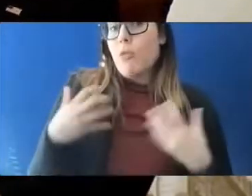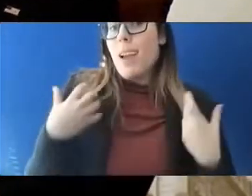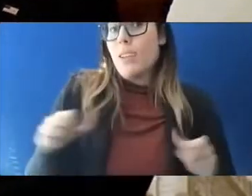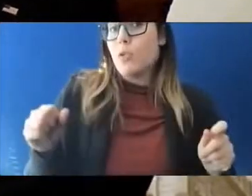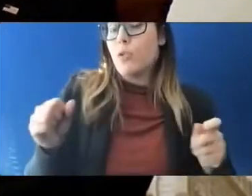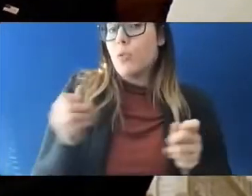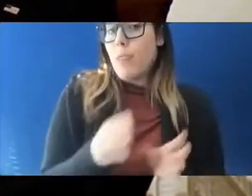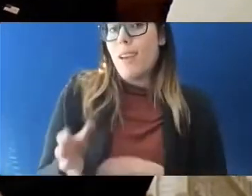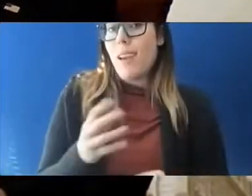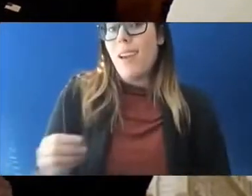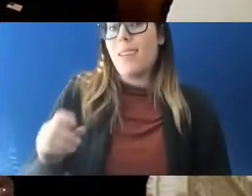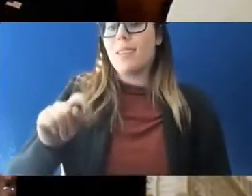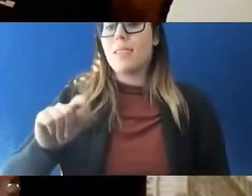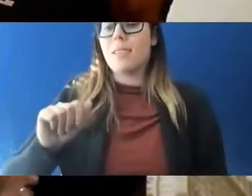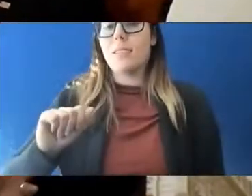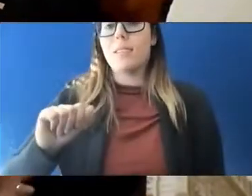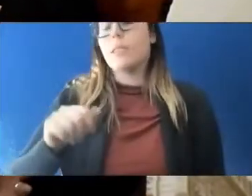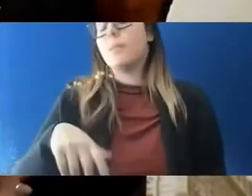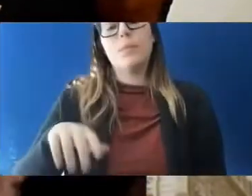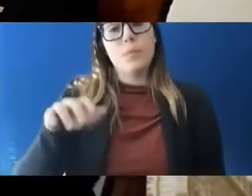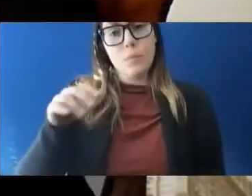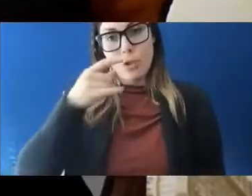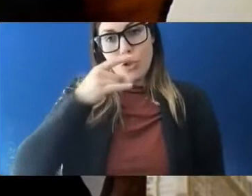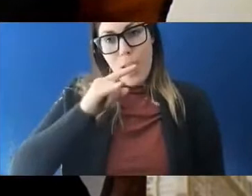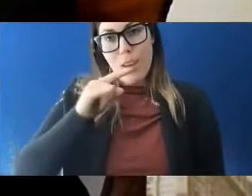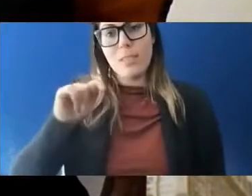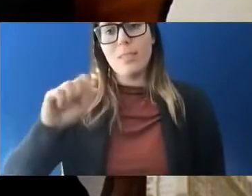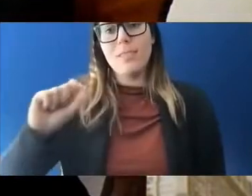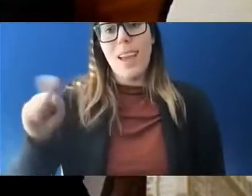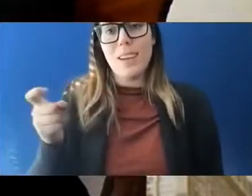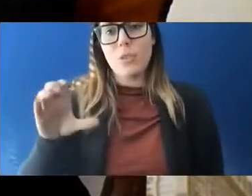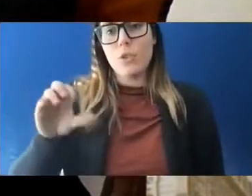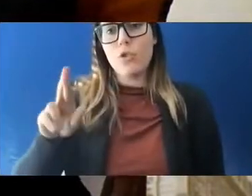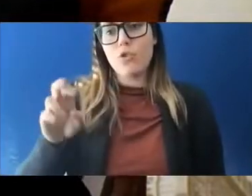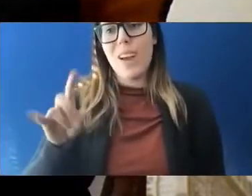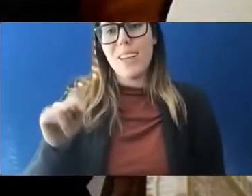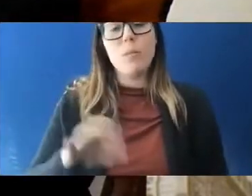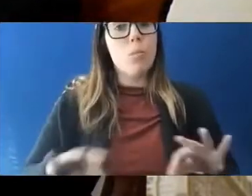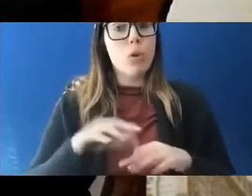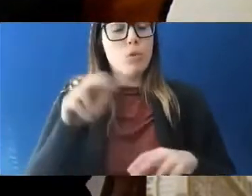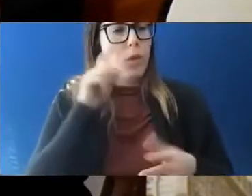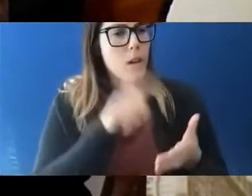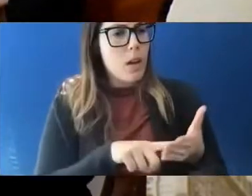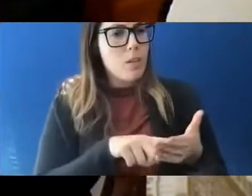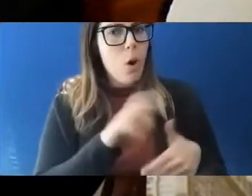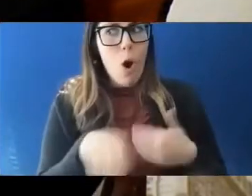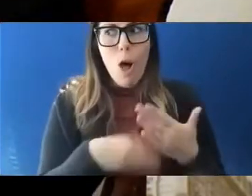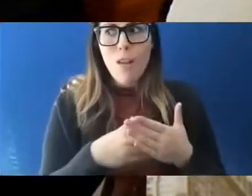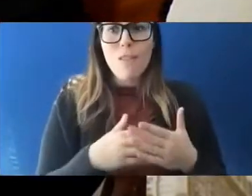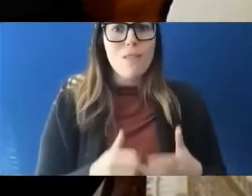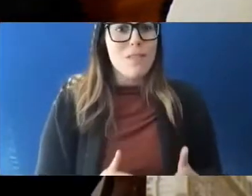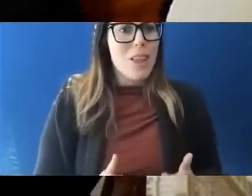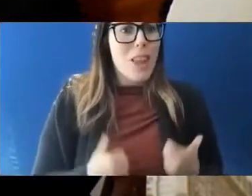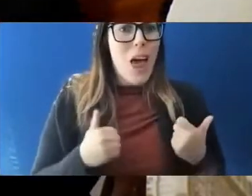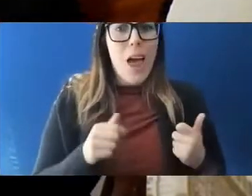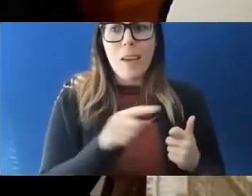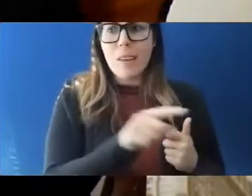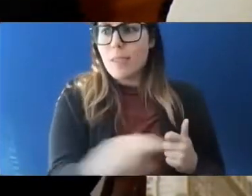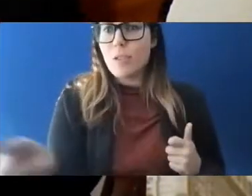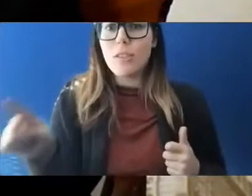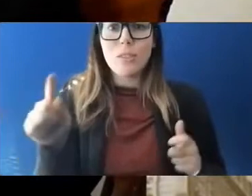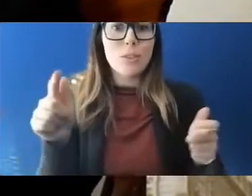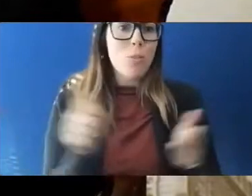the child tax credit, was about recognizing that part of the economic lifeblood of all communities are our small